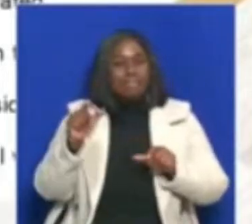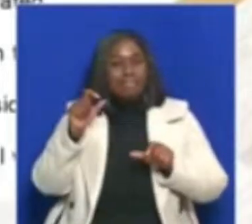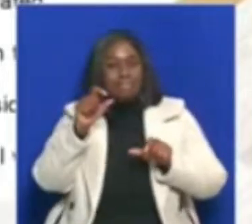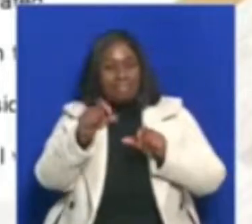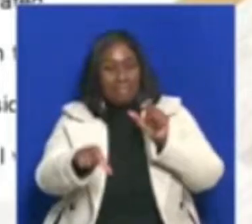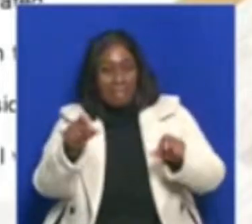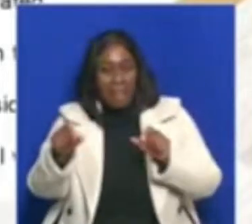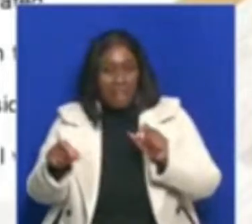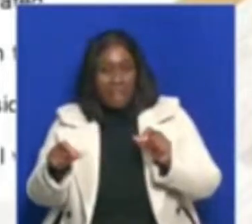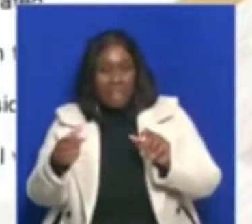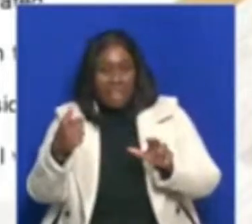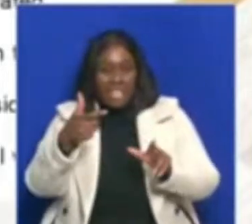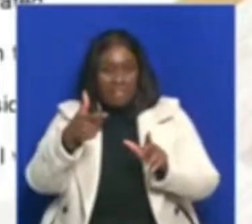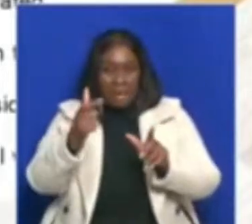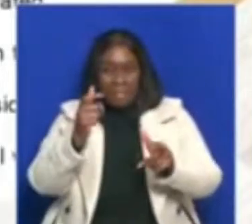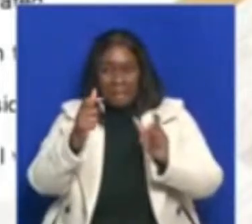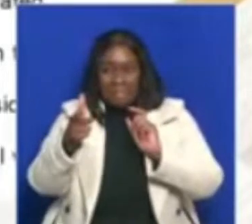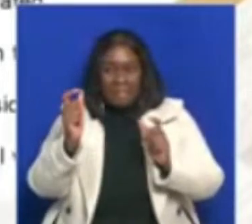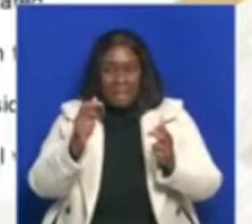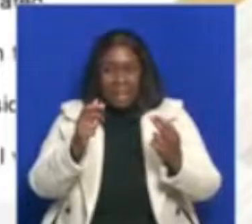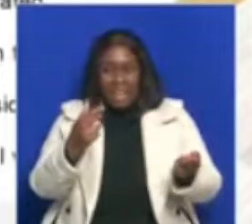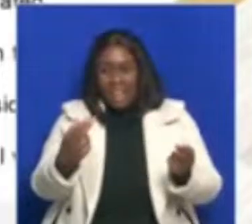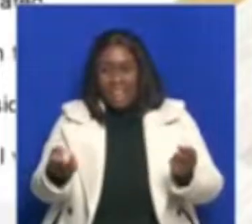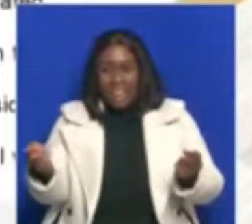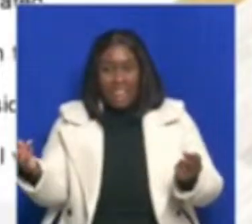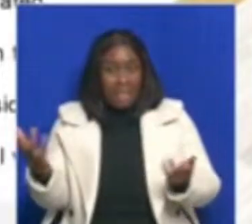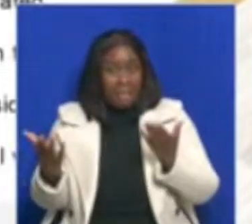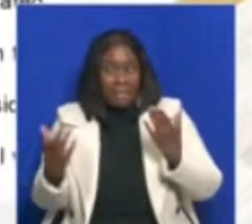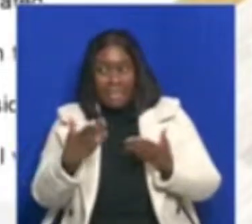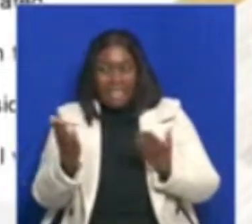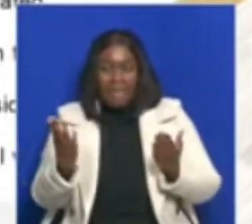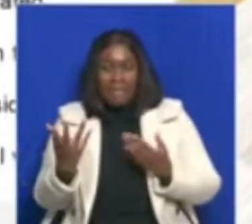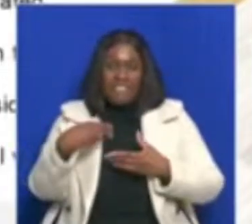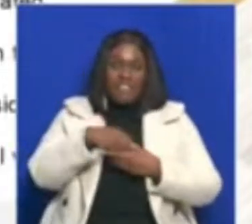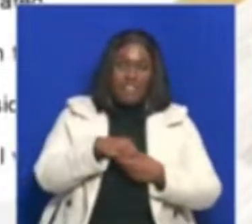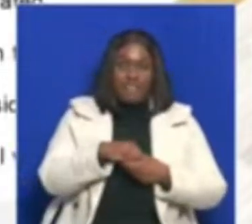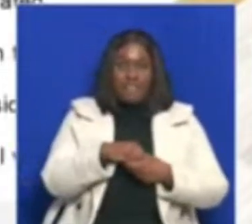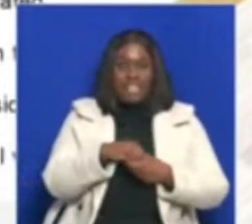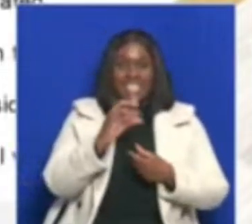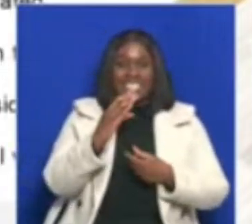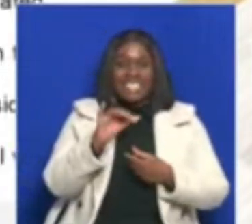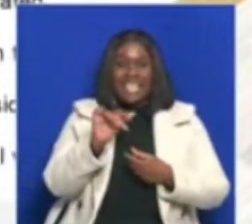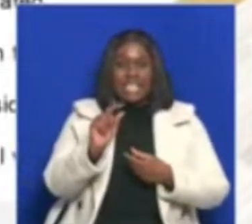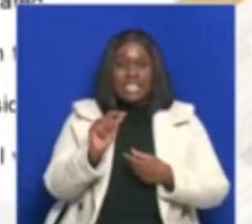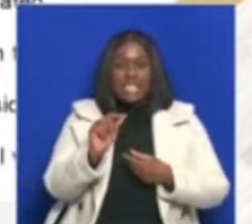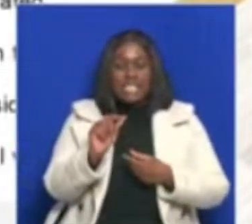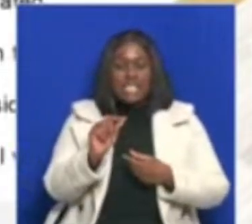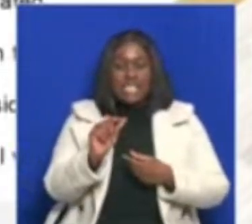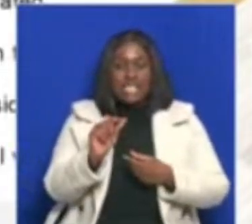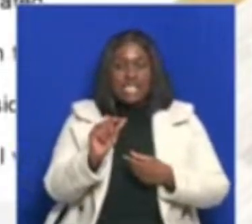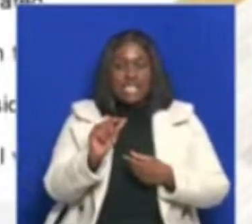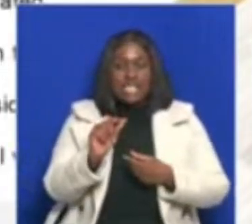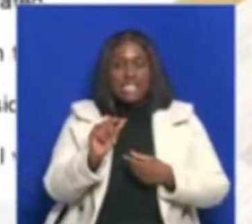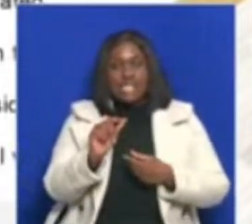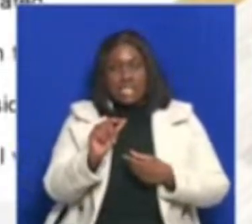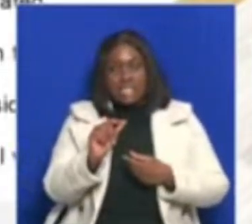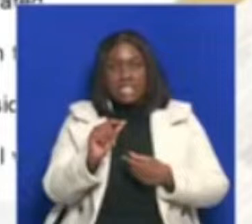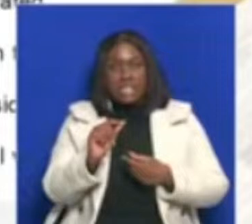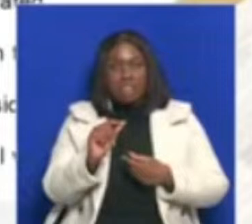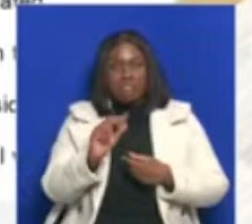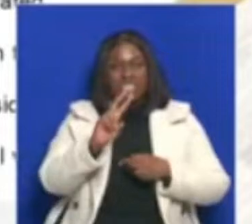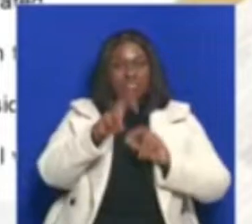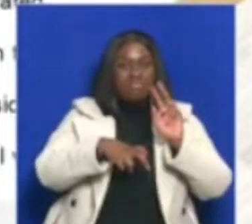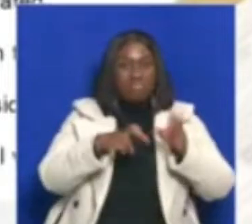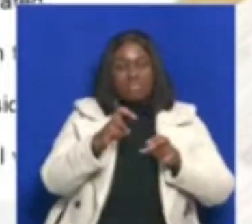operations may not have even been involved in any CIT robberies. Now, I have